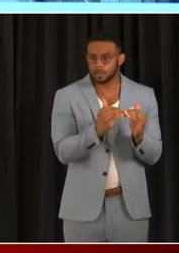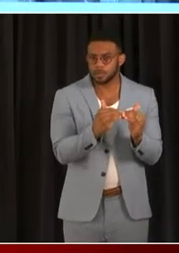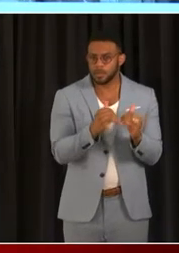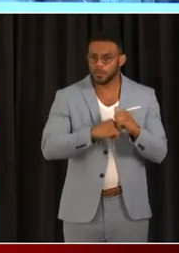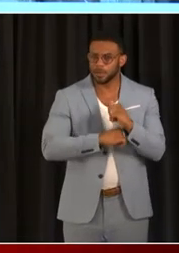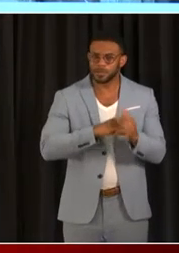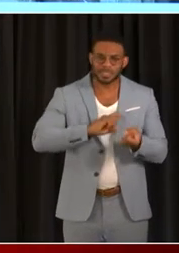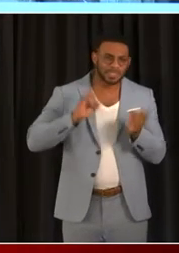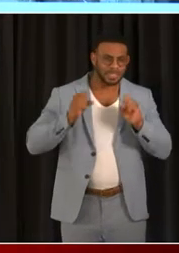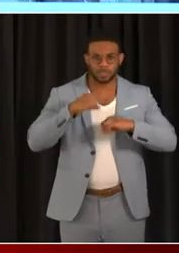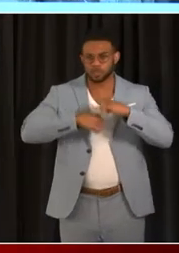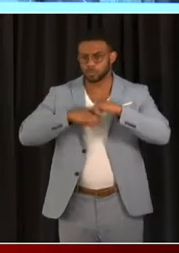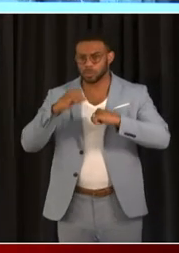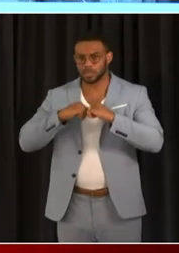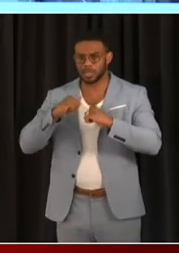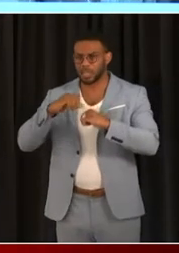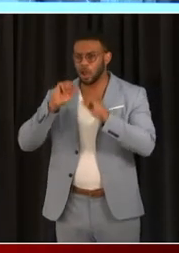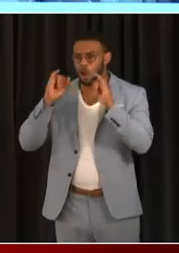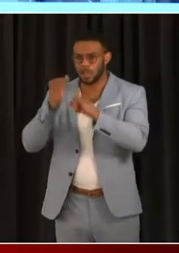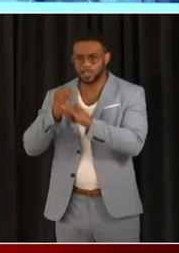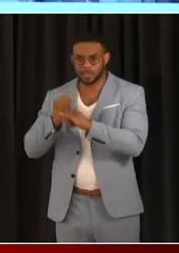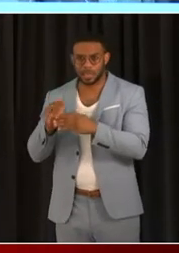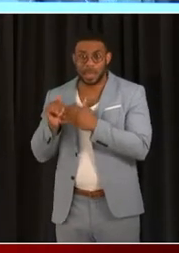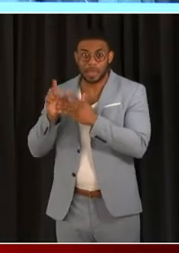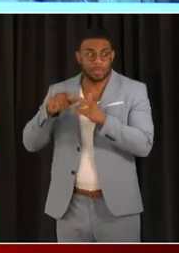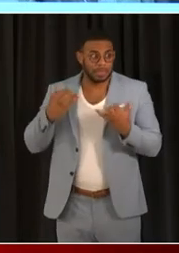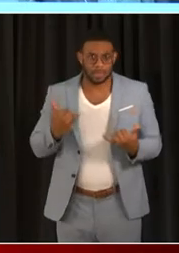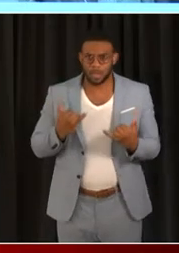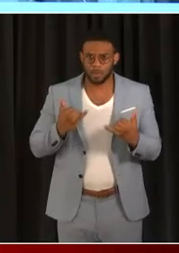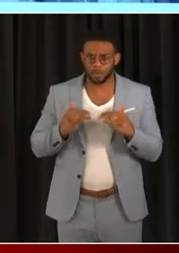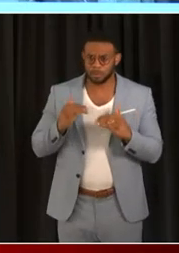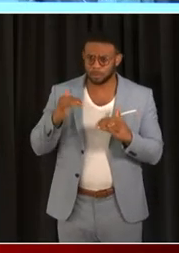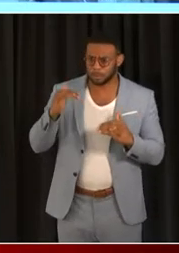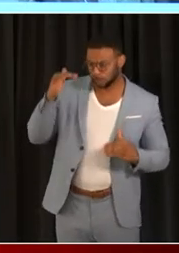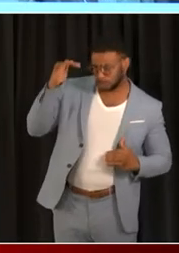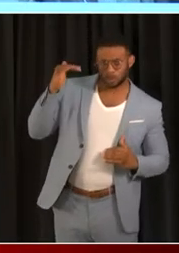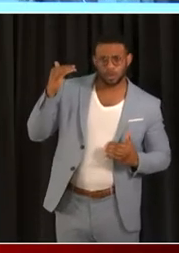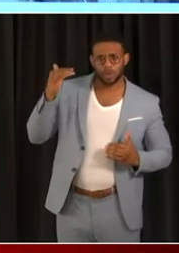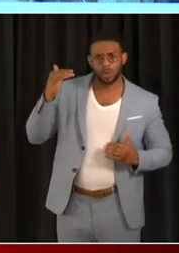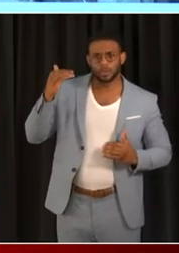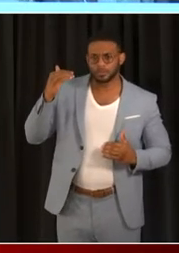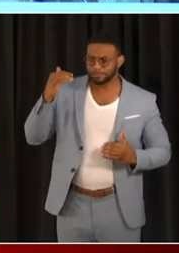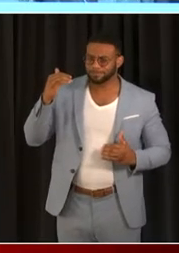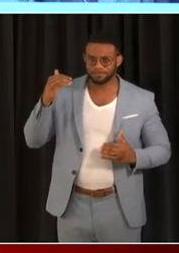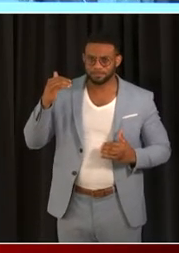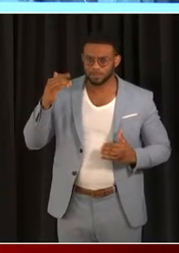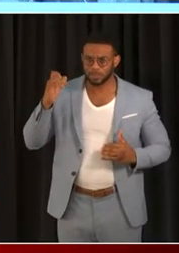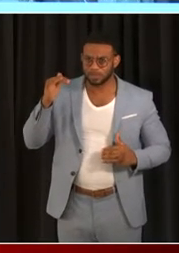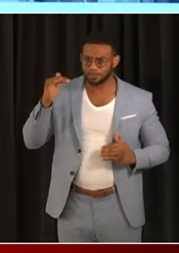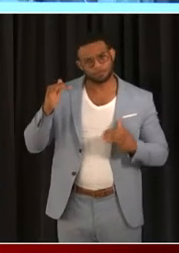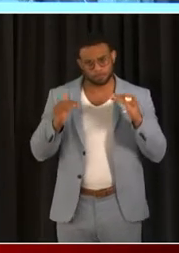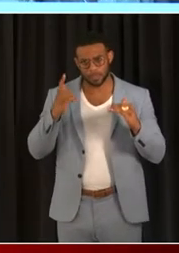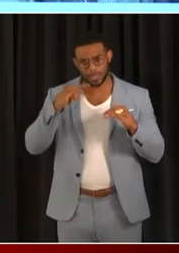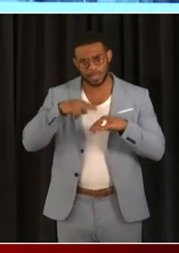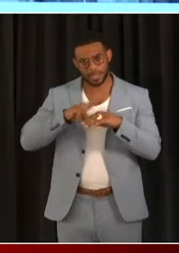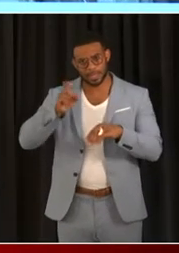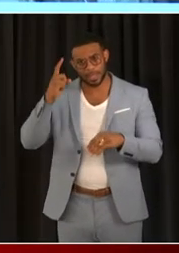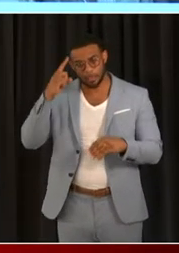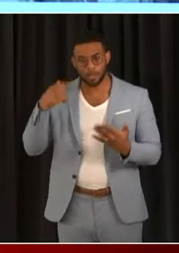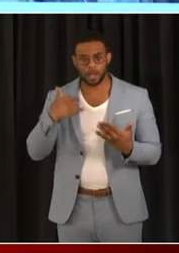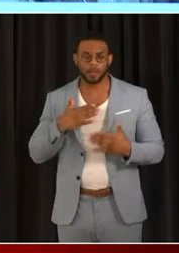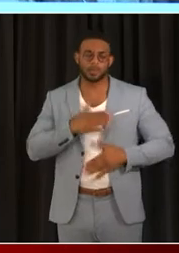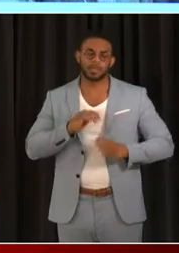the structures and institutions that have led us to this moment in time where significant racial inequities persist in the nation's capital. And so I really